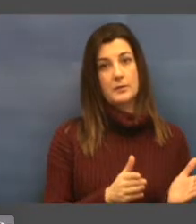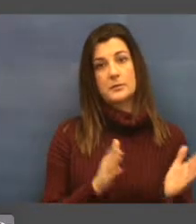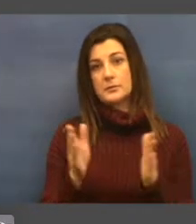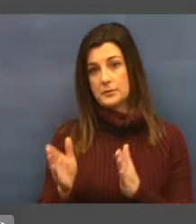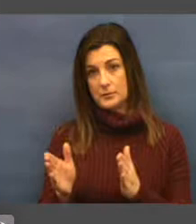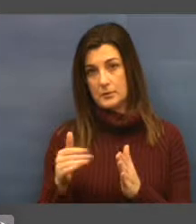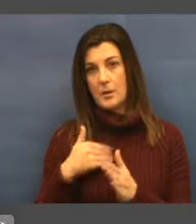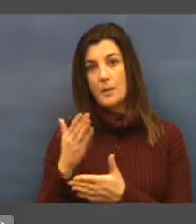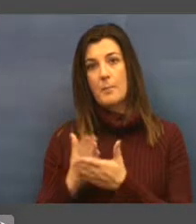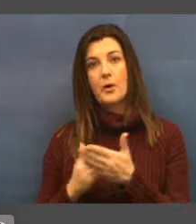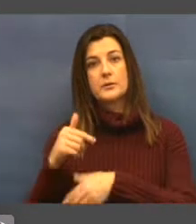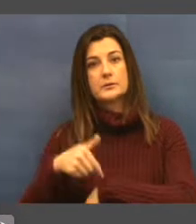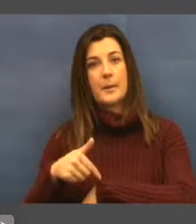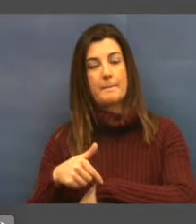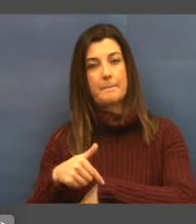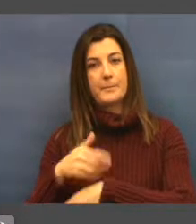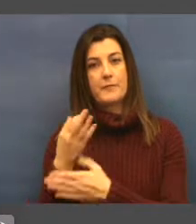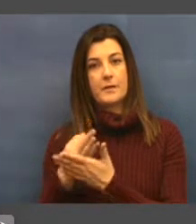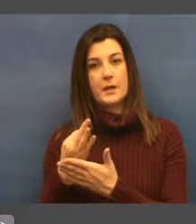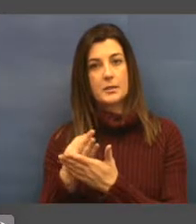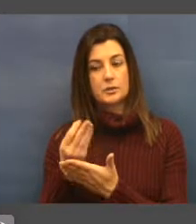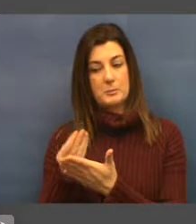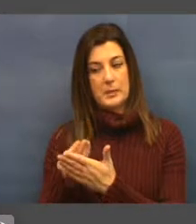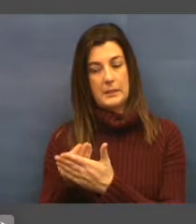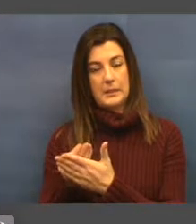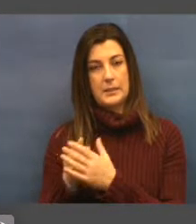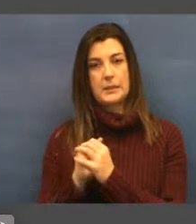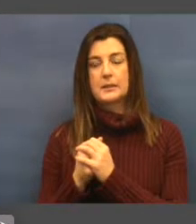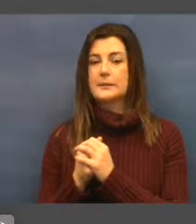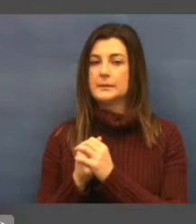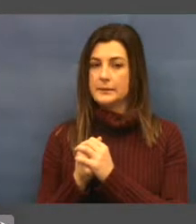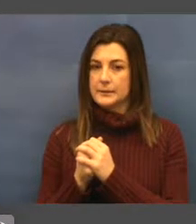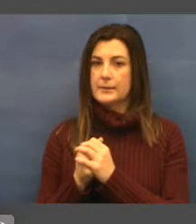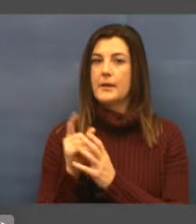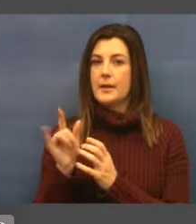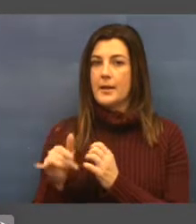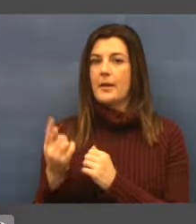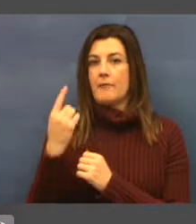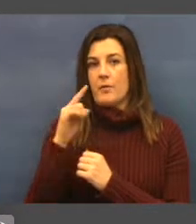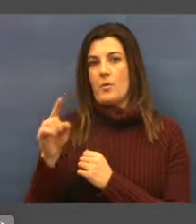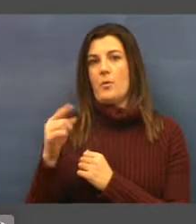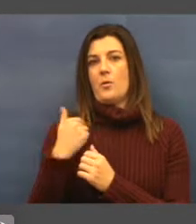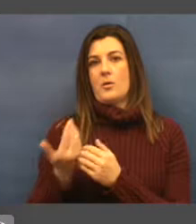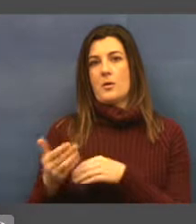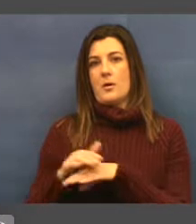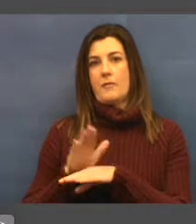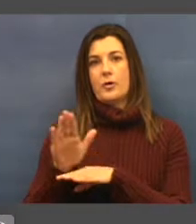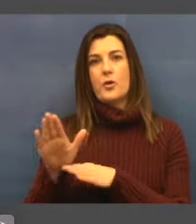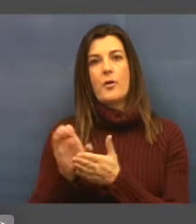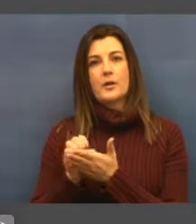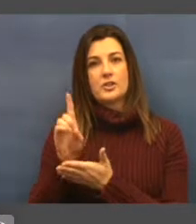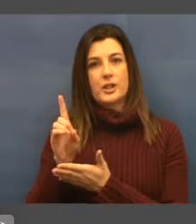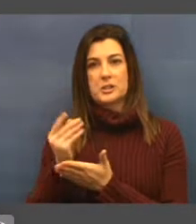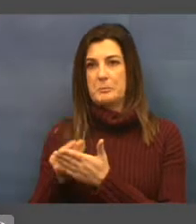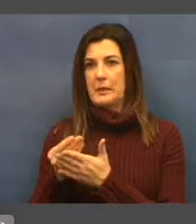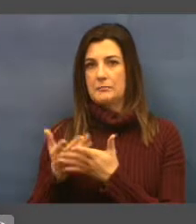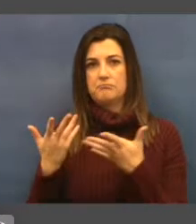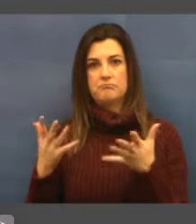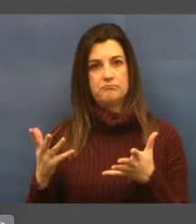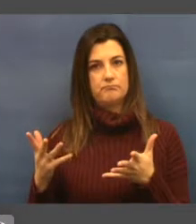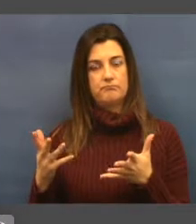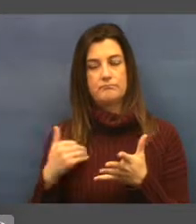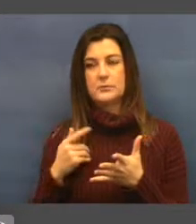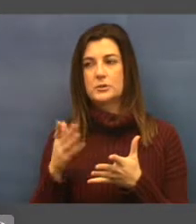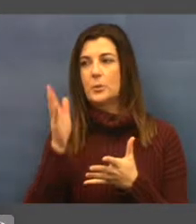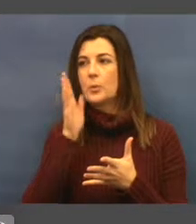whereas part-time financial aid is only meant to cover your education costs. So it